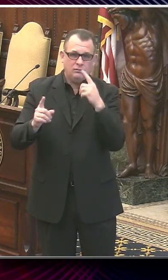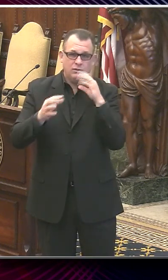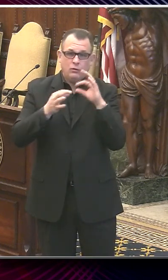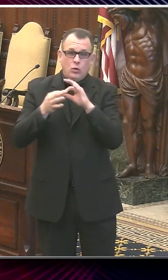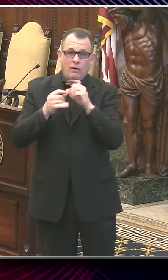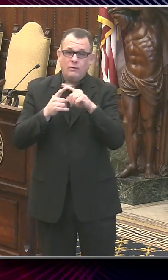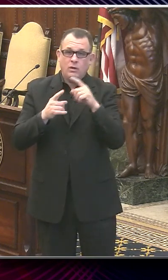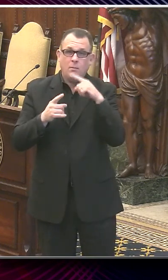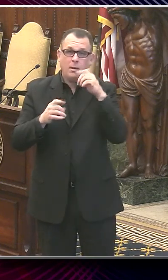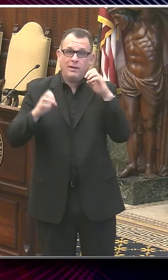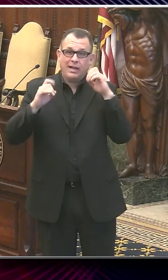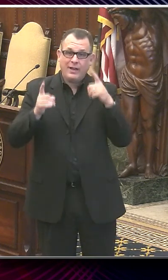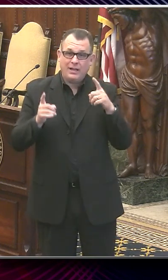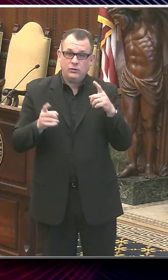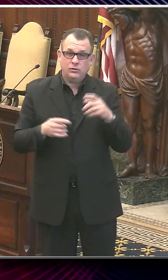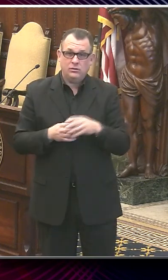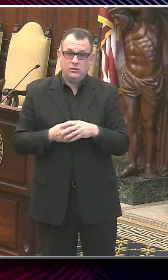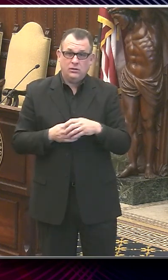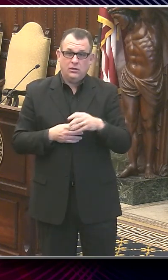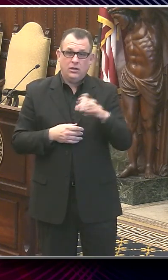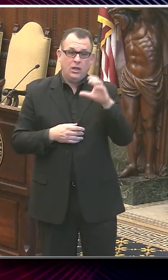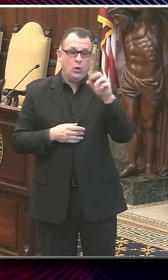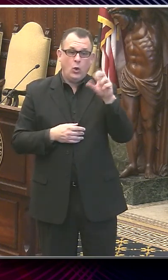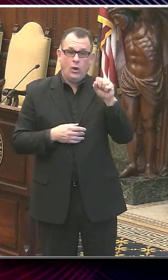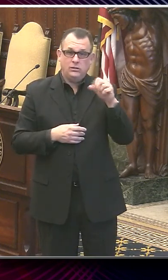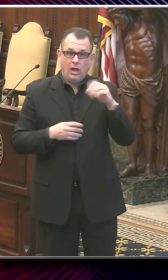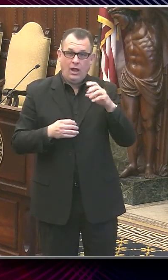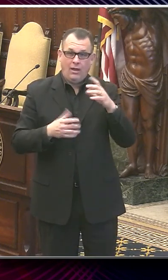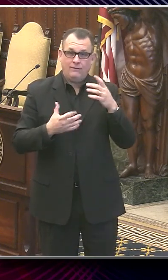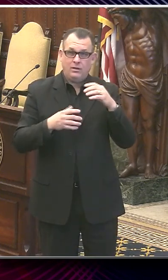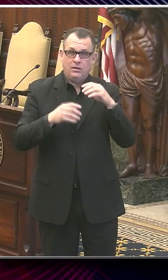the Caucus of Working Educators, created a COVID.